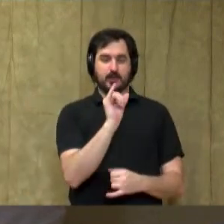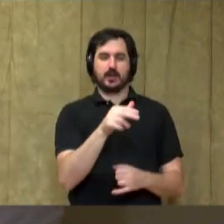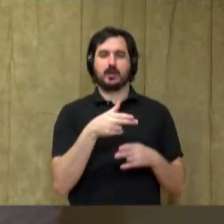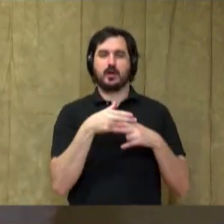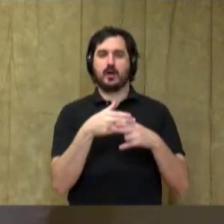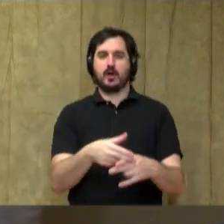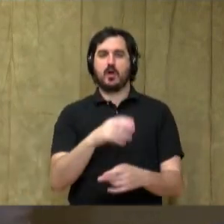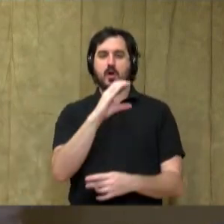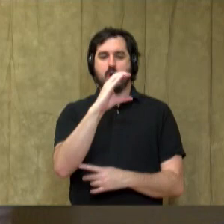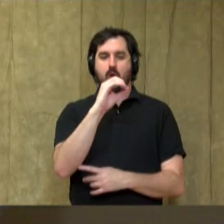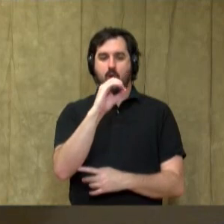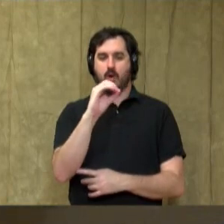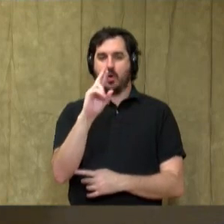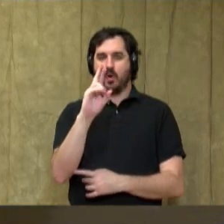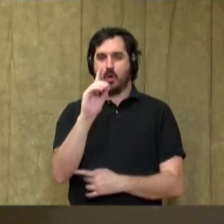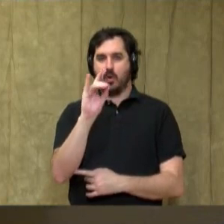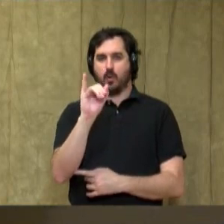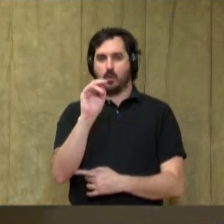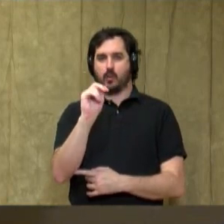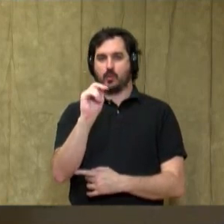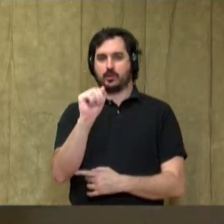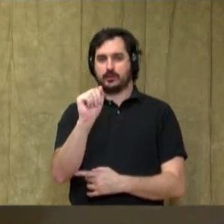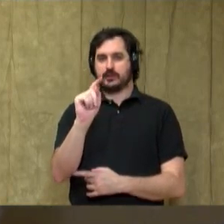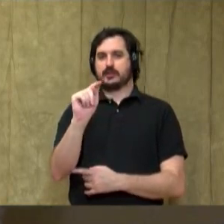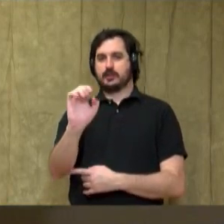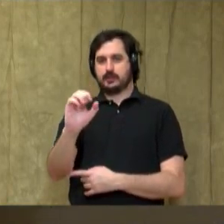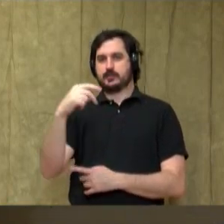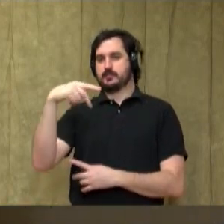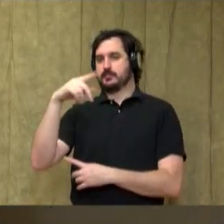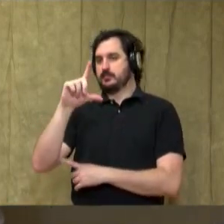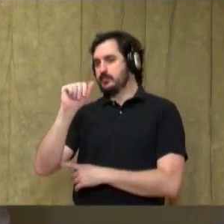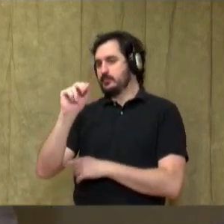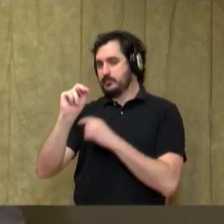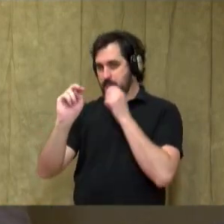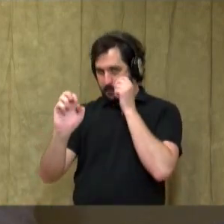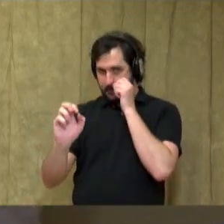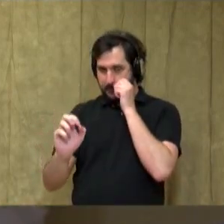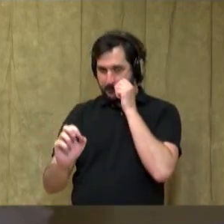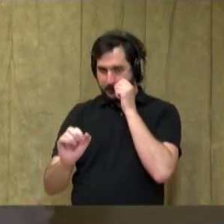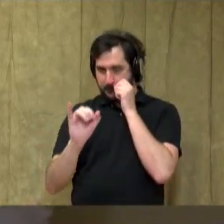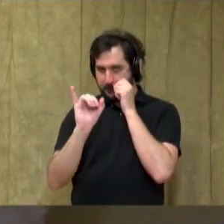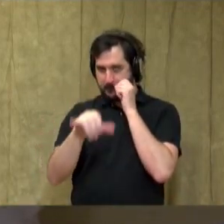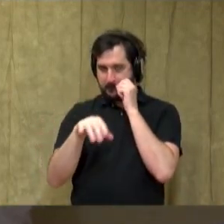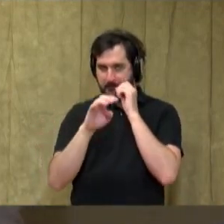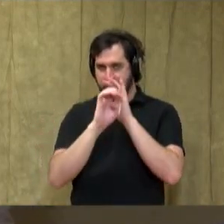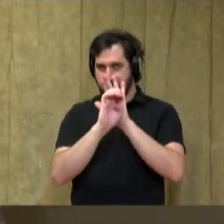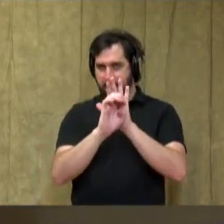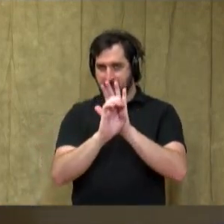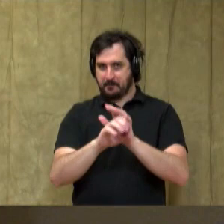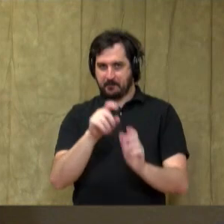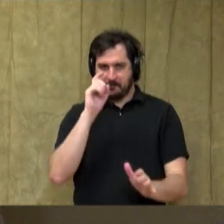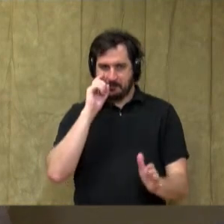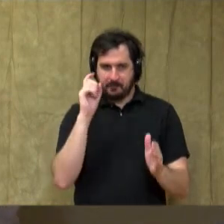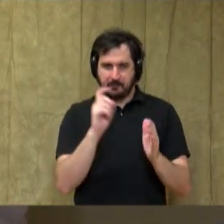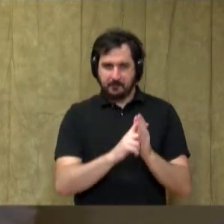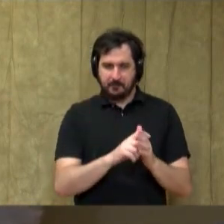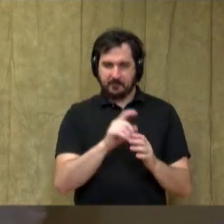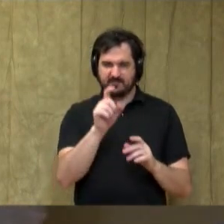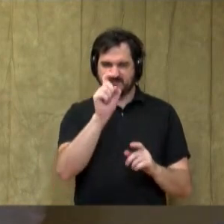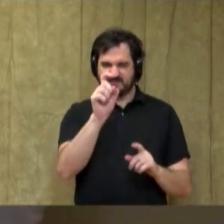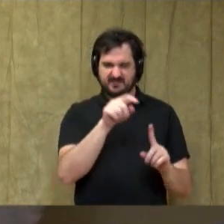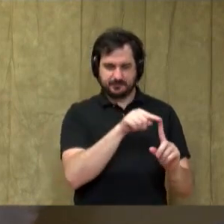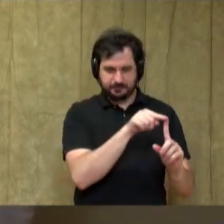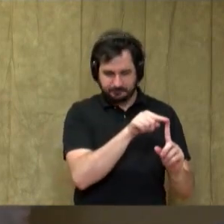plane. So here is an example right here. Here is my X. Notice that's the horizon. That's my